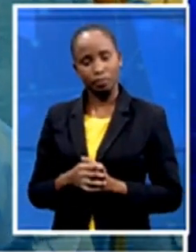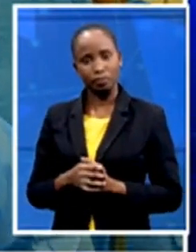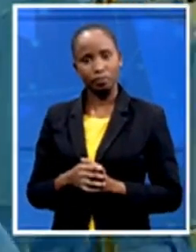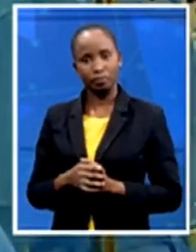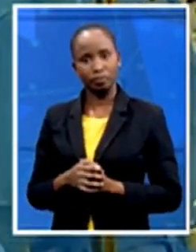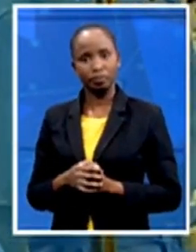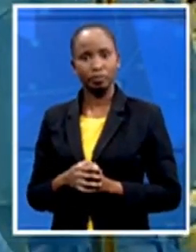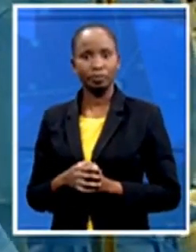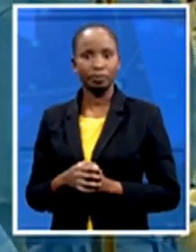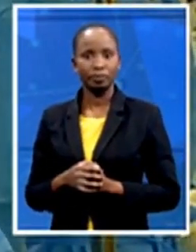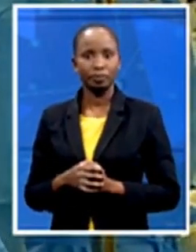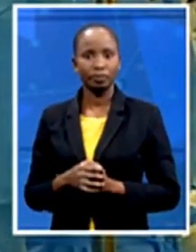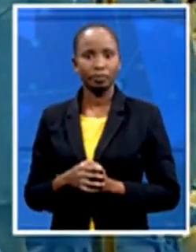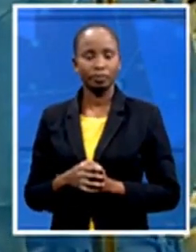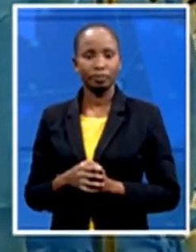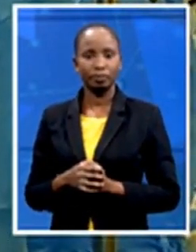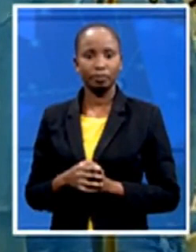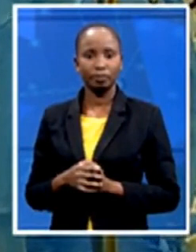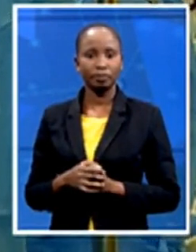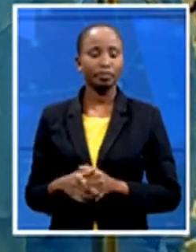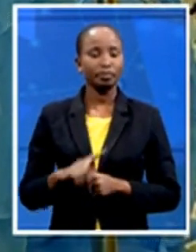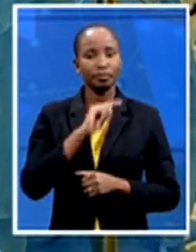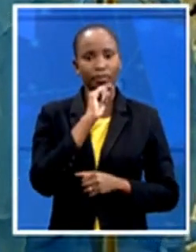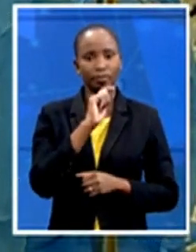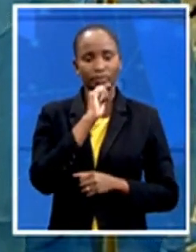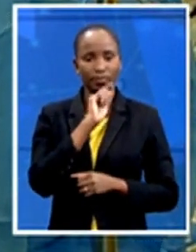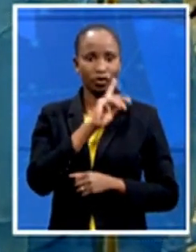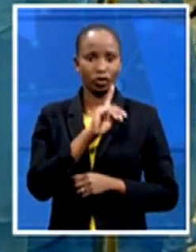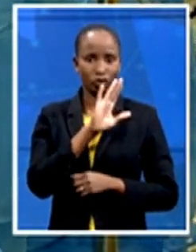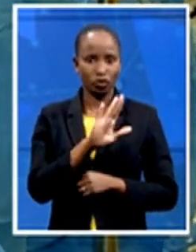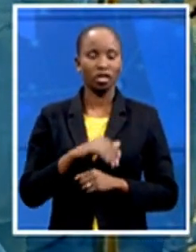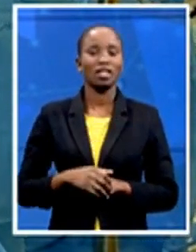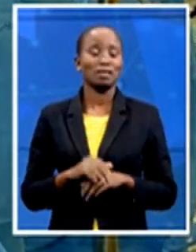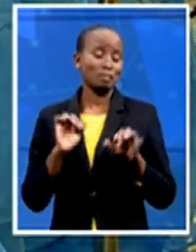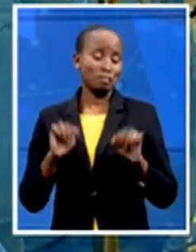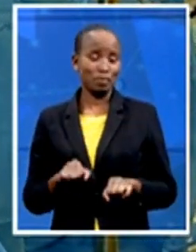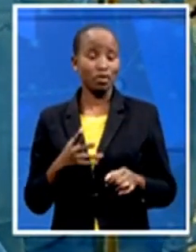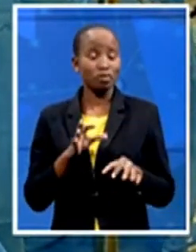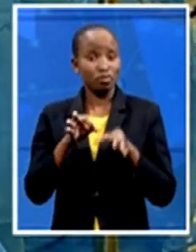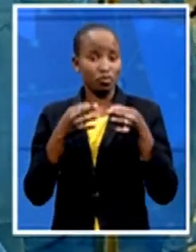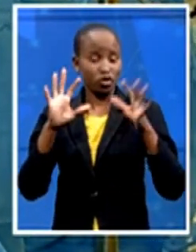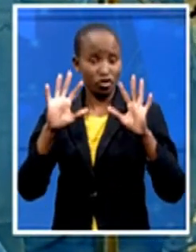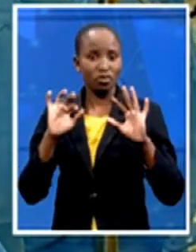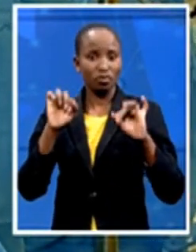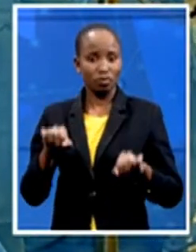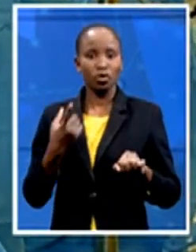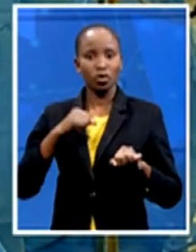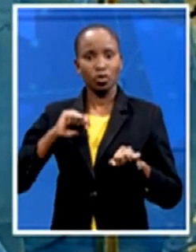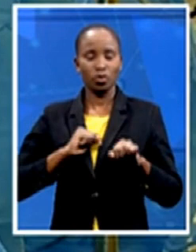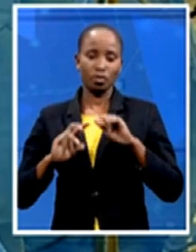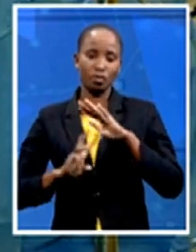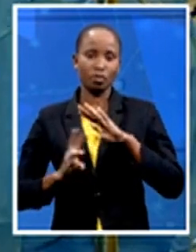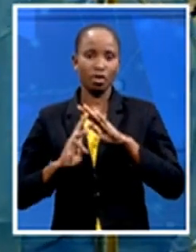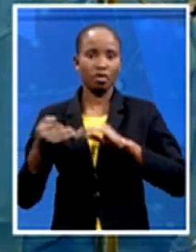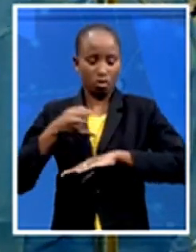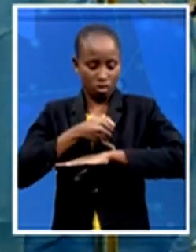Good morning, Desiree. Yes, as you were explaining, Desiree, we're inside one of the theatre rooms of the Mankweng Academic Hospital